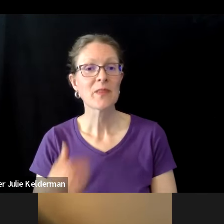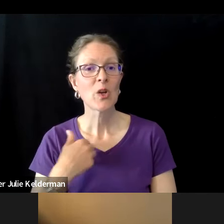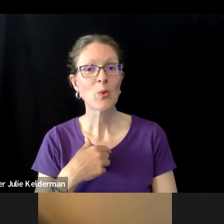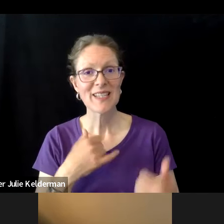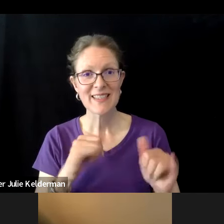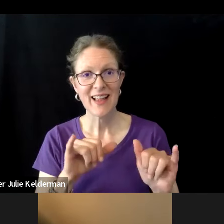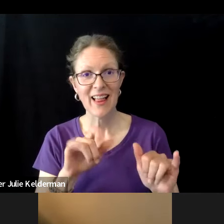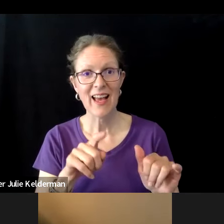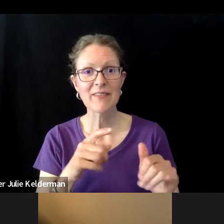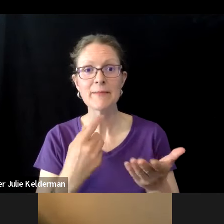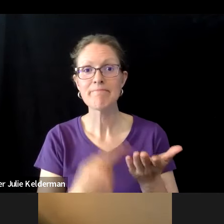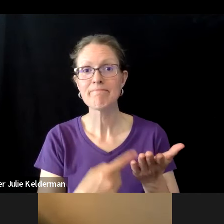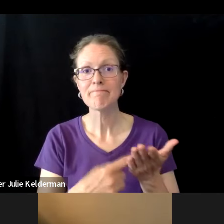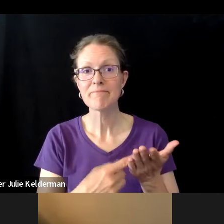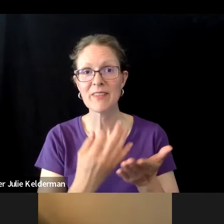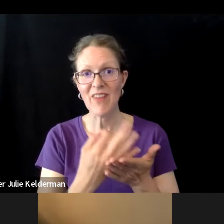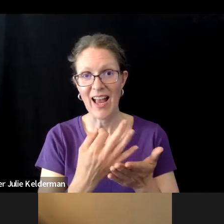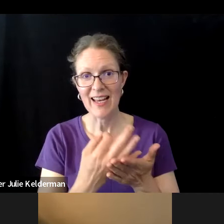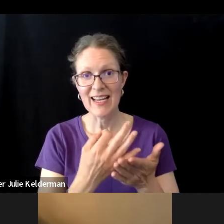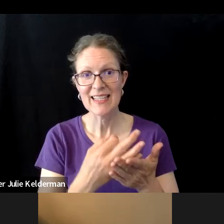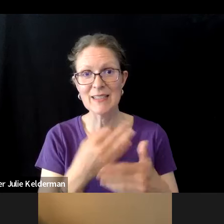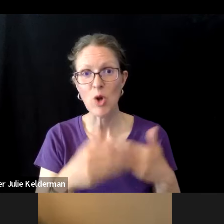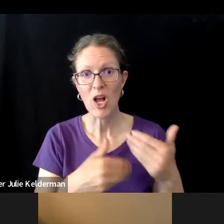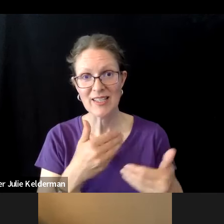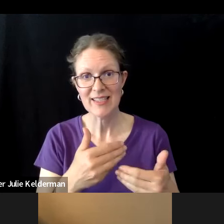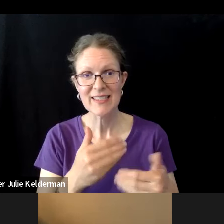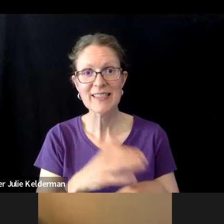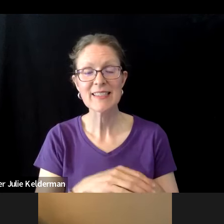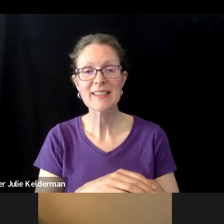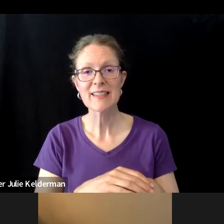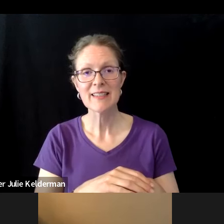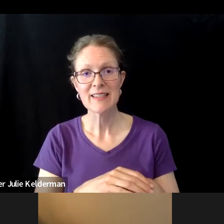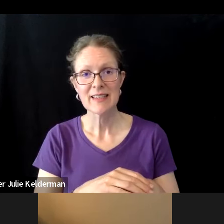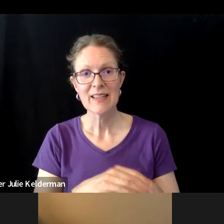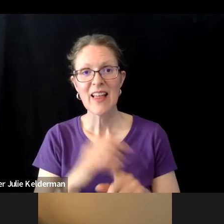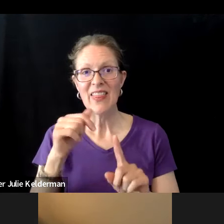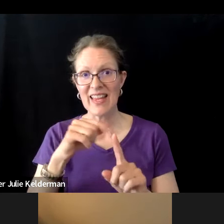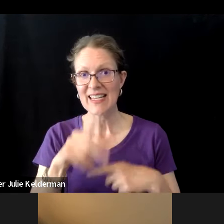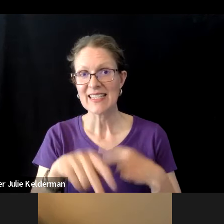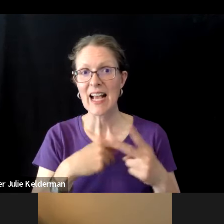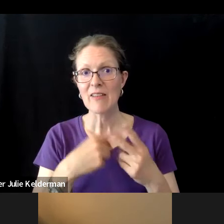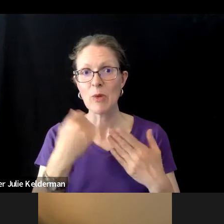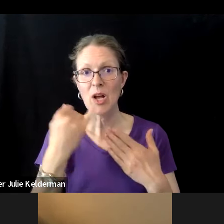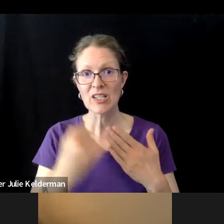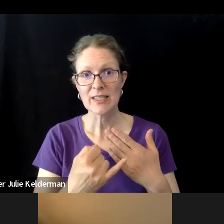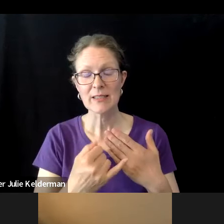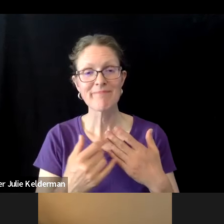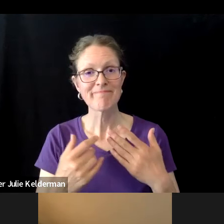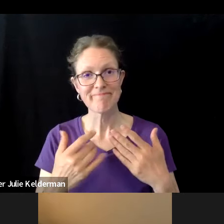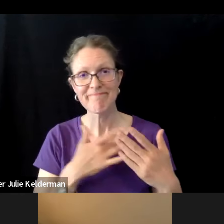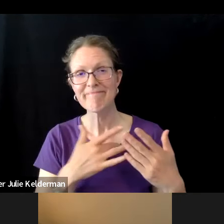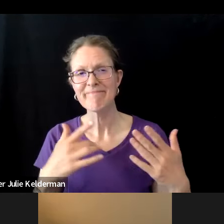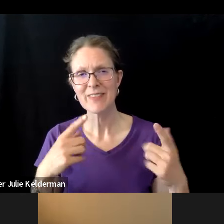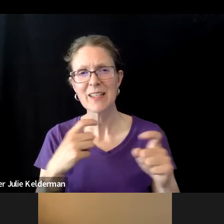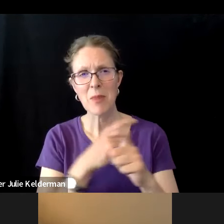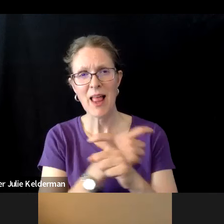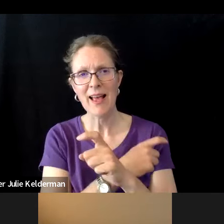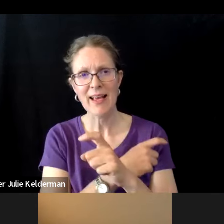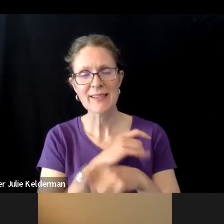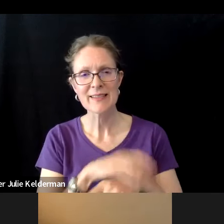through the financing process. And for these projects, for affordable projects, that can be quite complex.